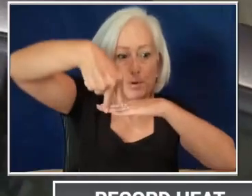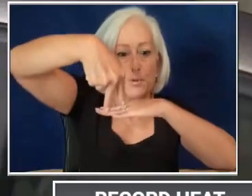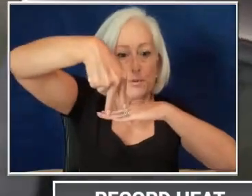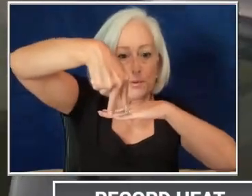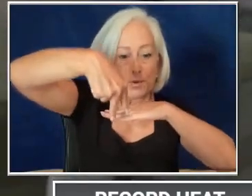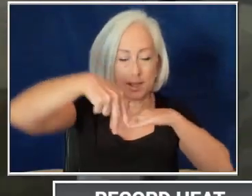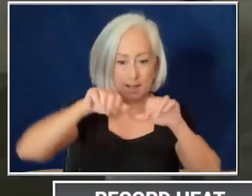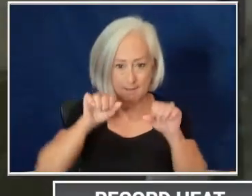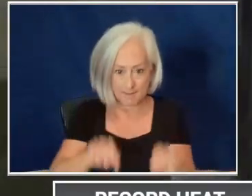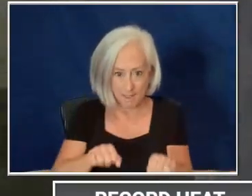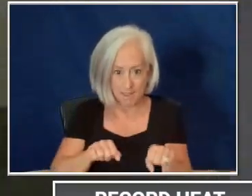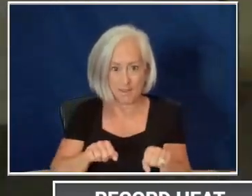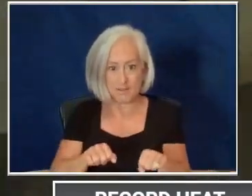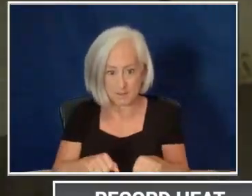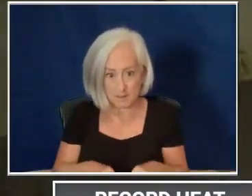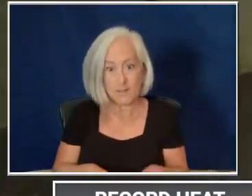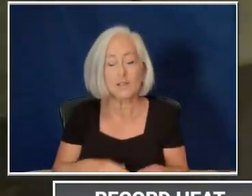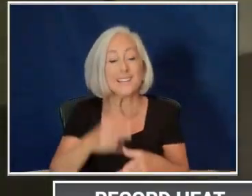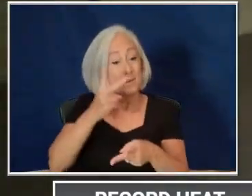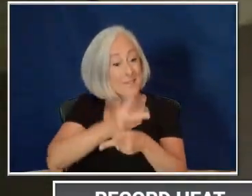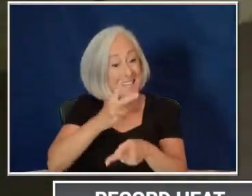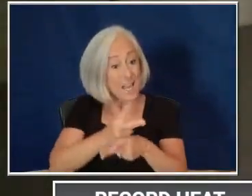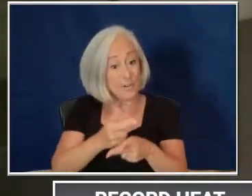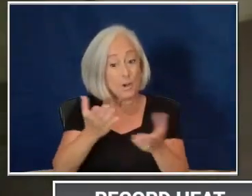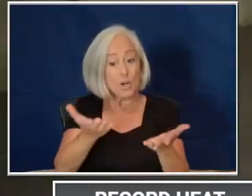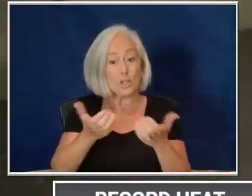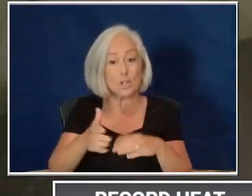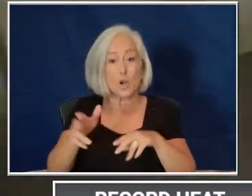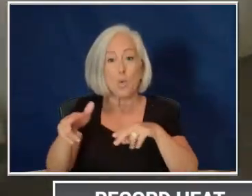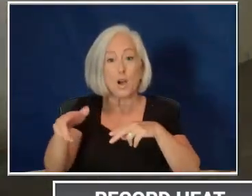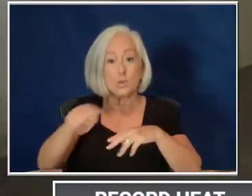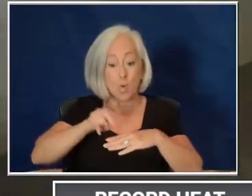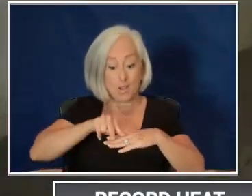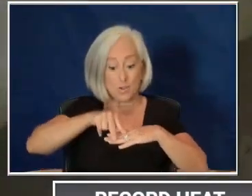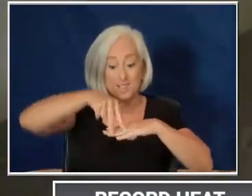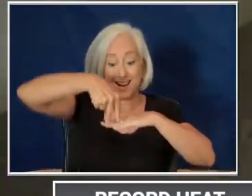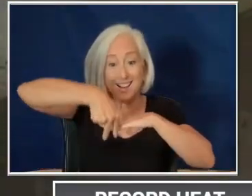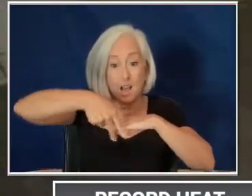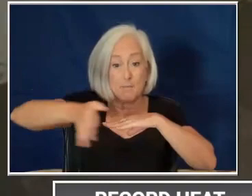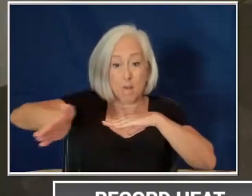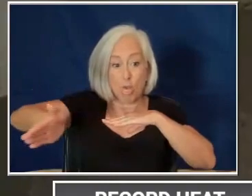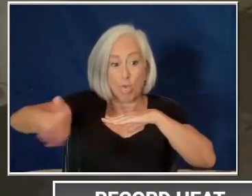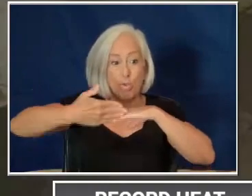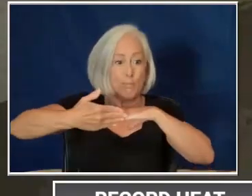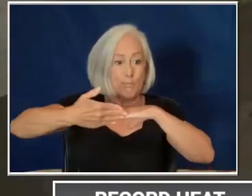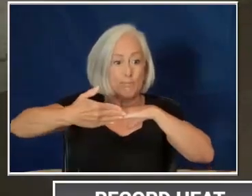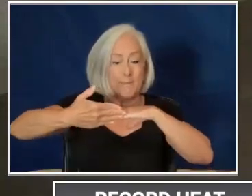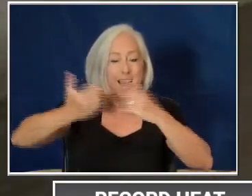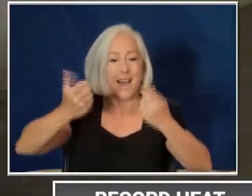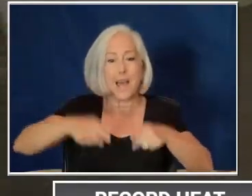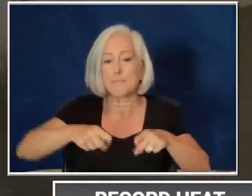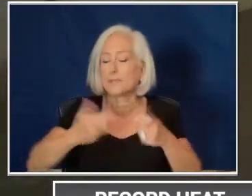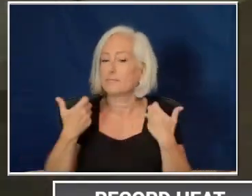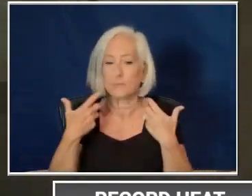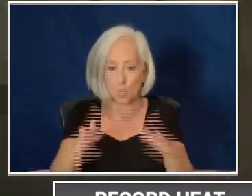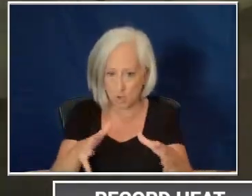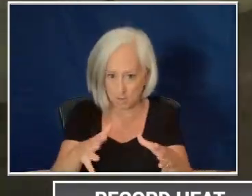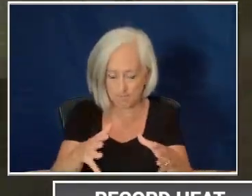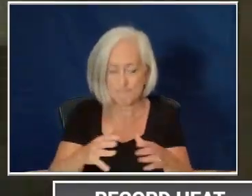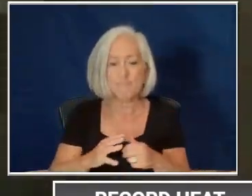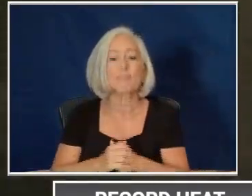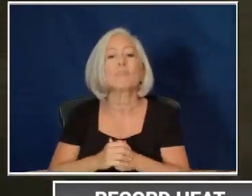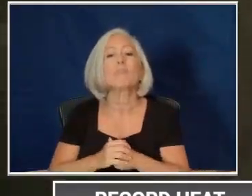on this, it's going to roll back towards you. Okay. So then you're going to grab onto the walker, and then you'd walk then move from away. Here. Yep. How long does it take before